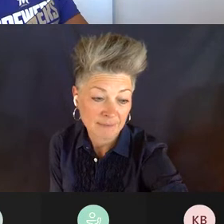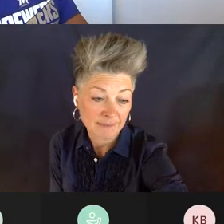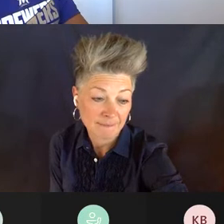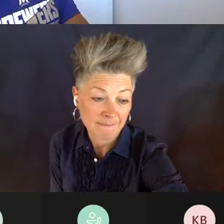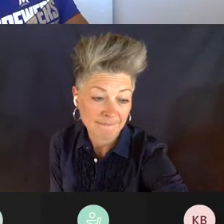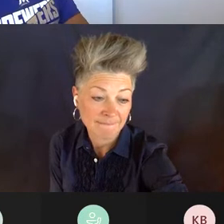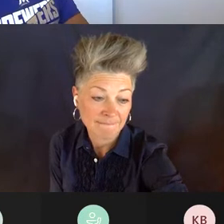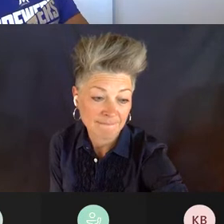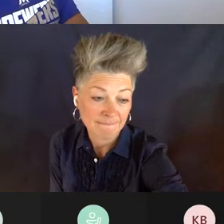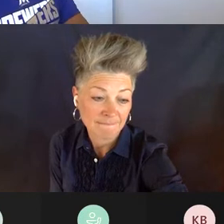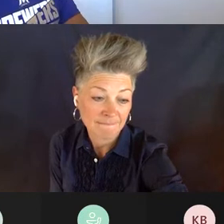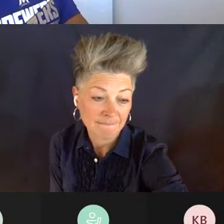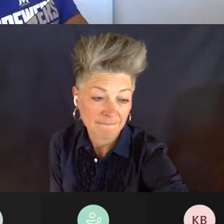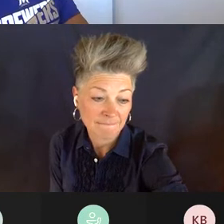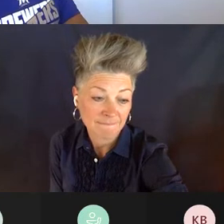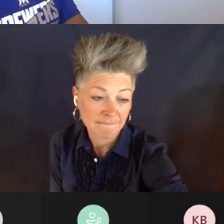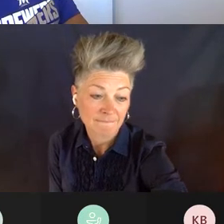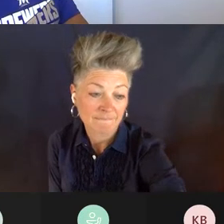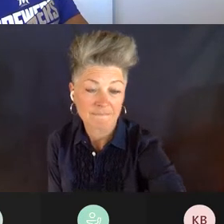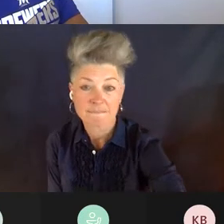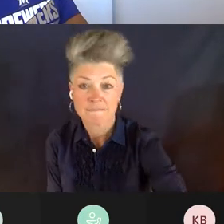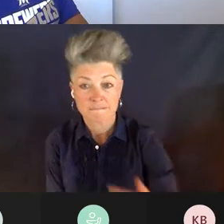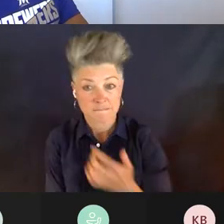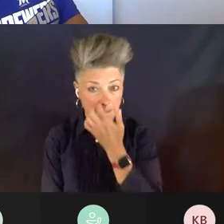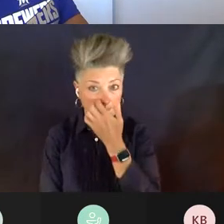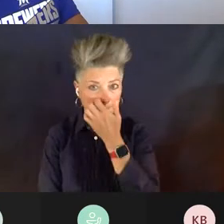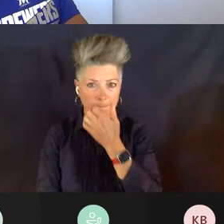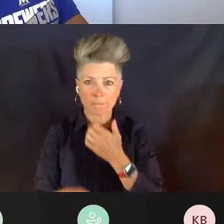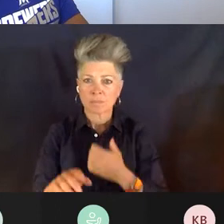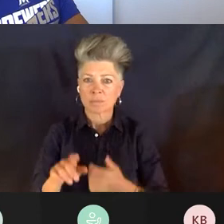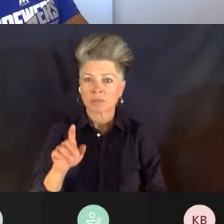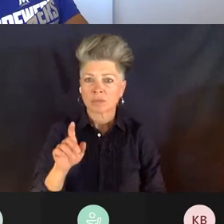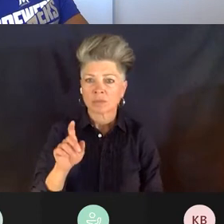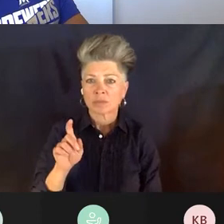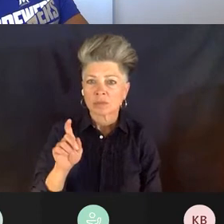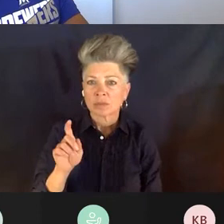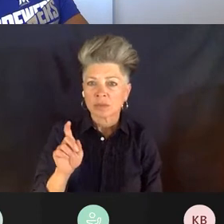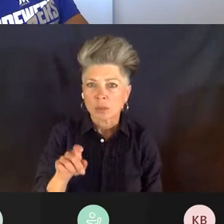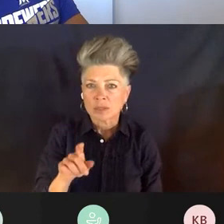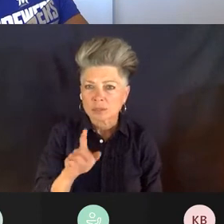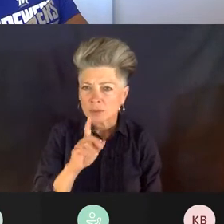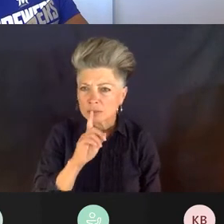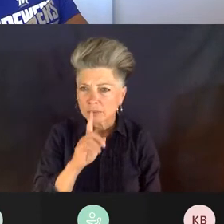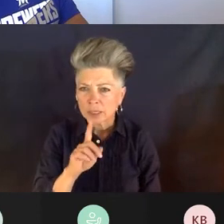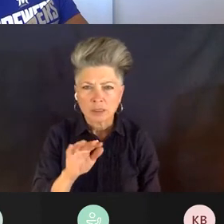It's saying it's view only. Are we supposed to be able to edit these or?